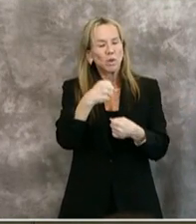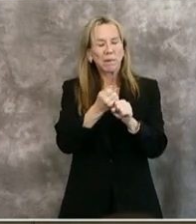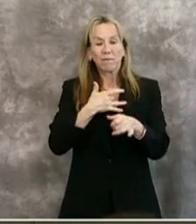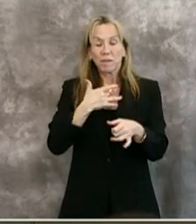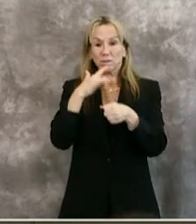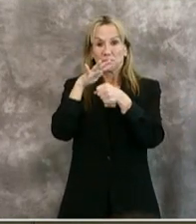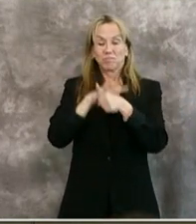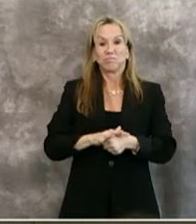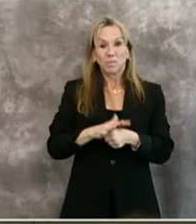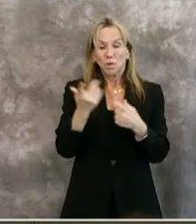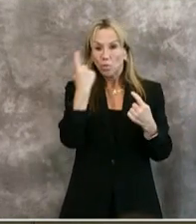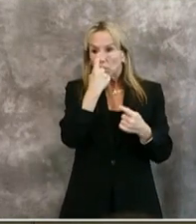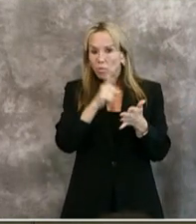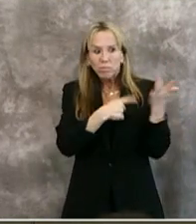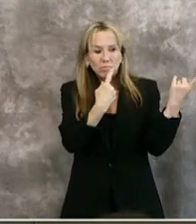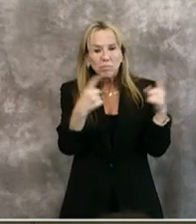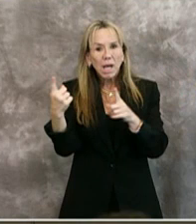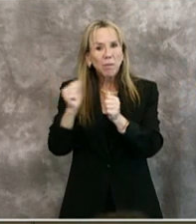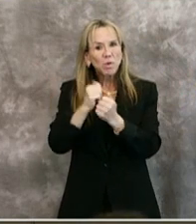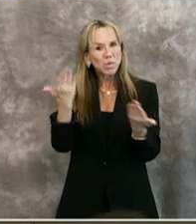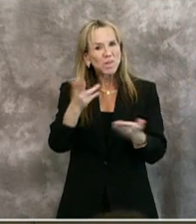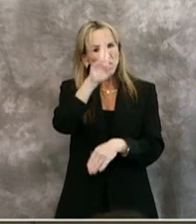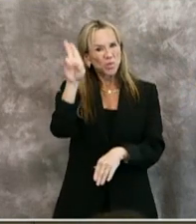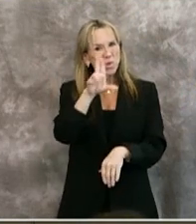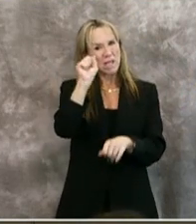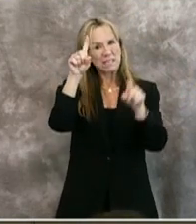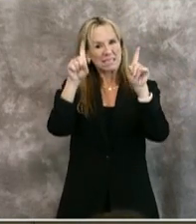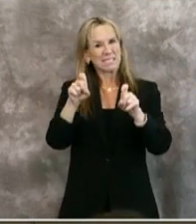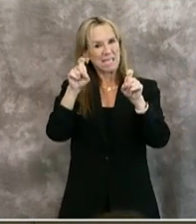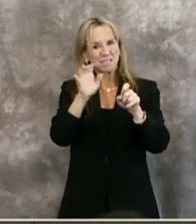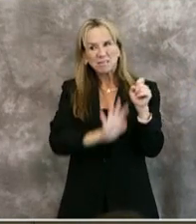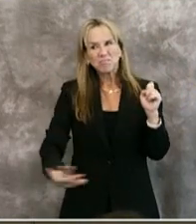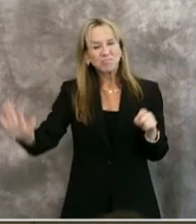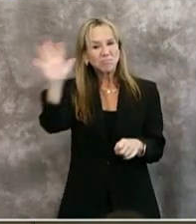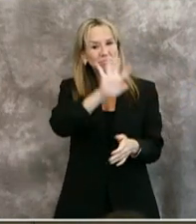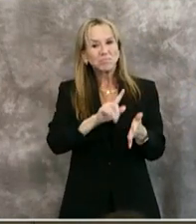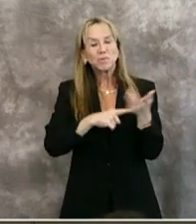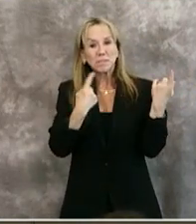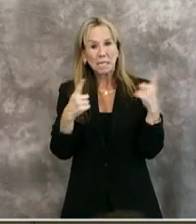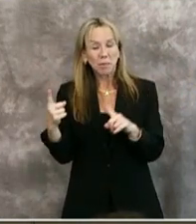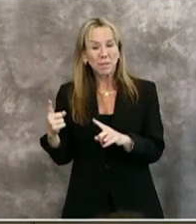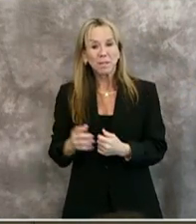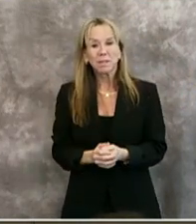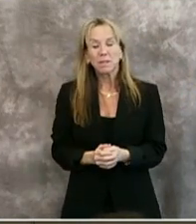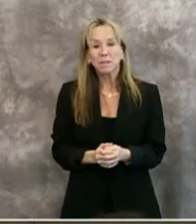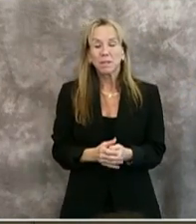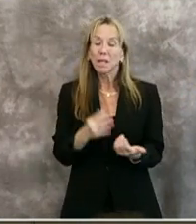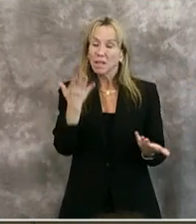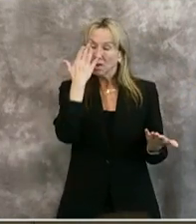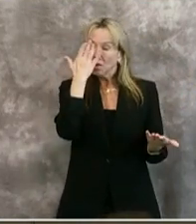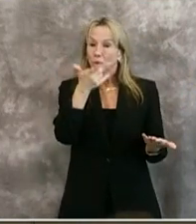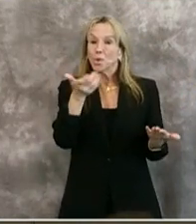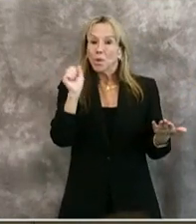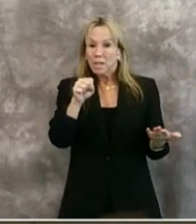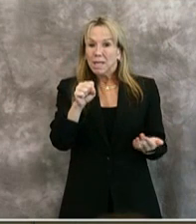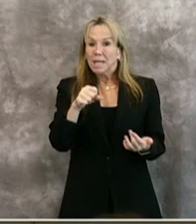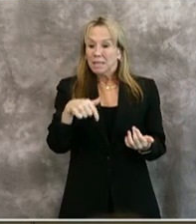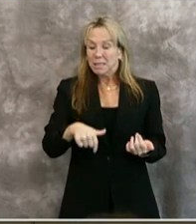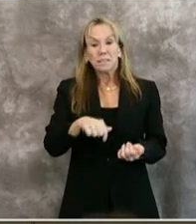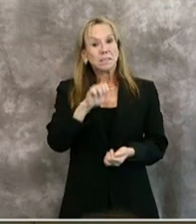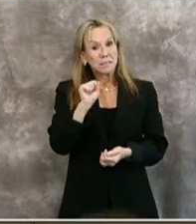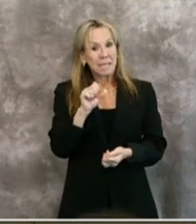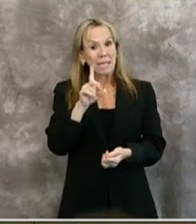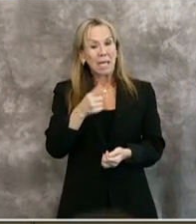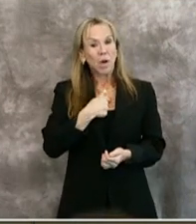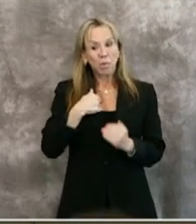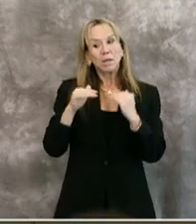distressing picture about the national testing scene. And yes, in San Diego, our ability to test will